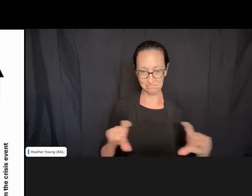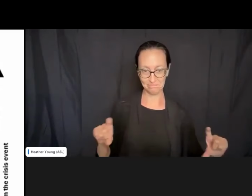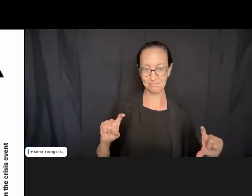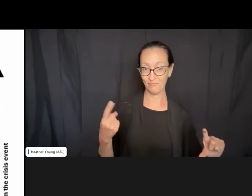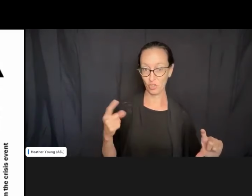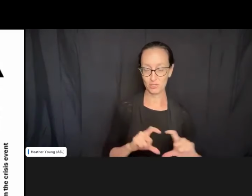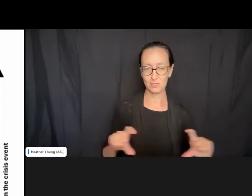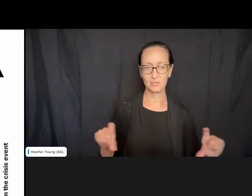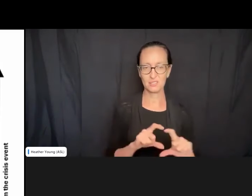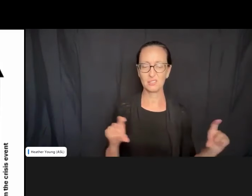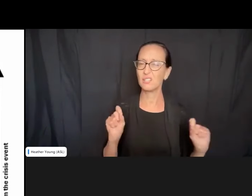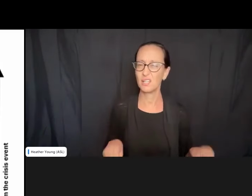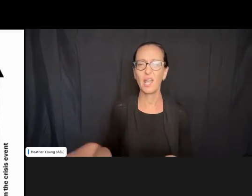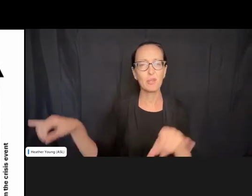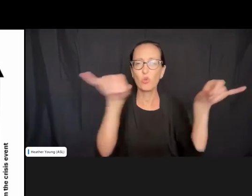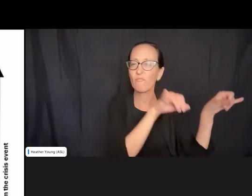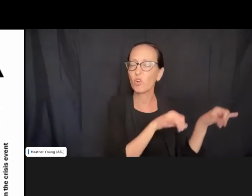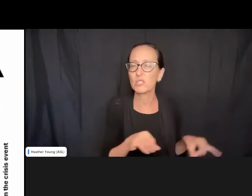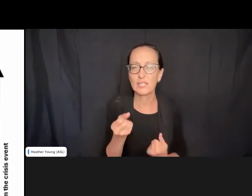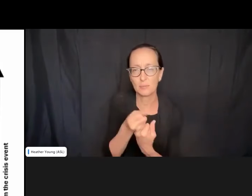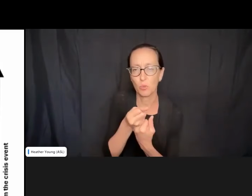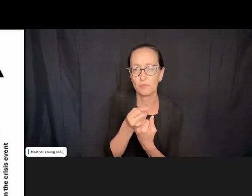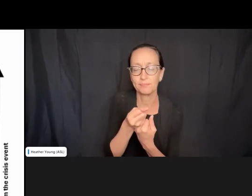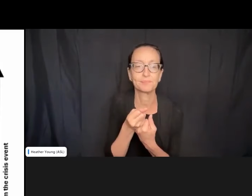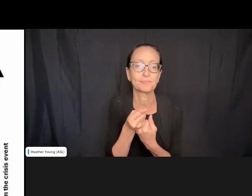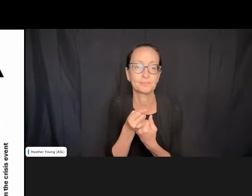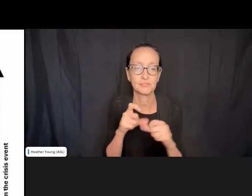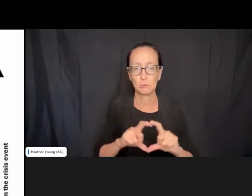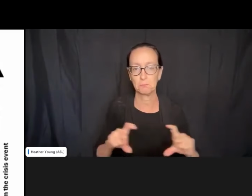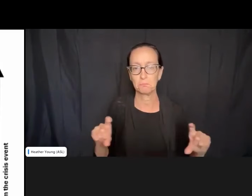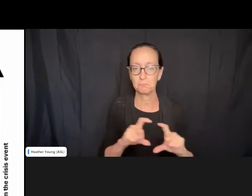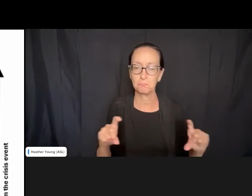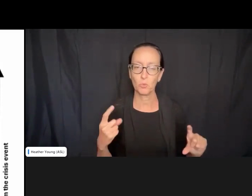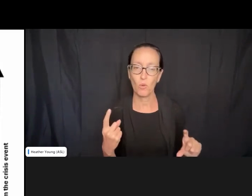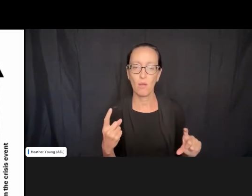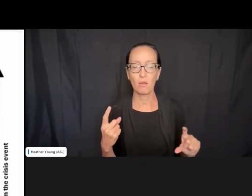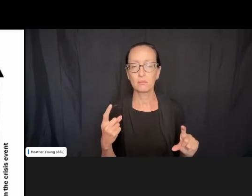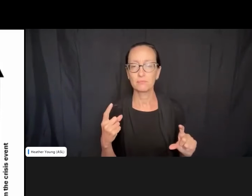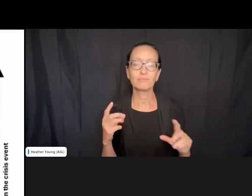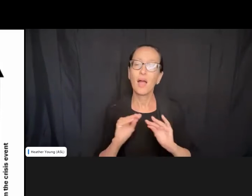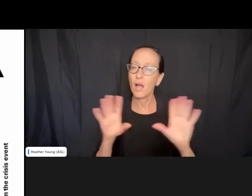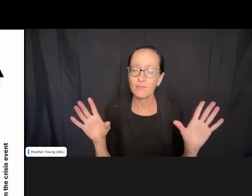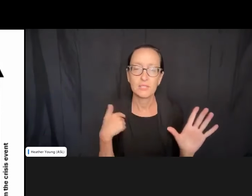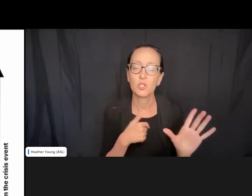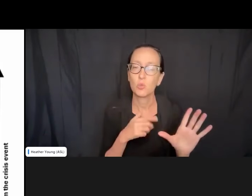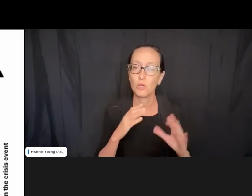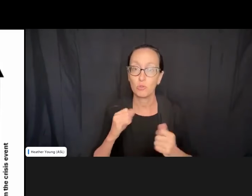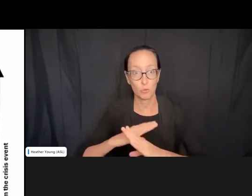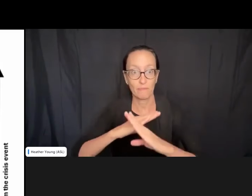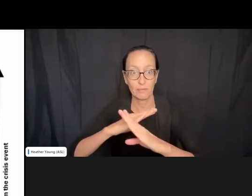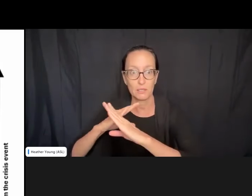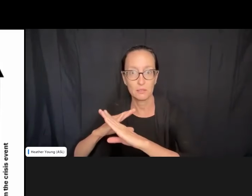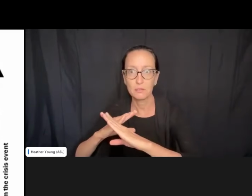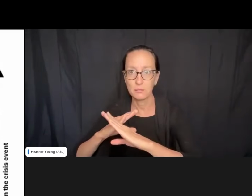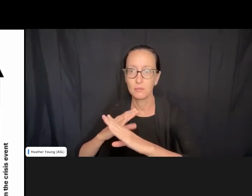be delivered universally, is that it is obviously all those things we're doing on the front end to prevent